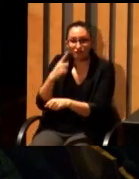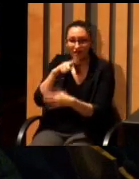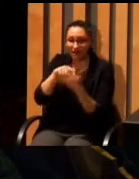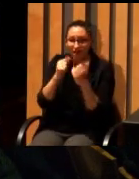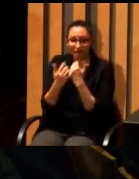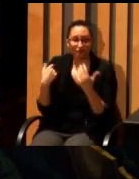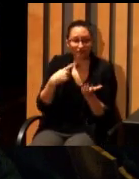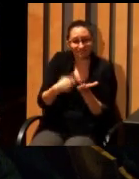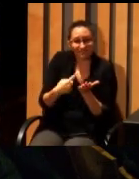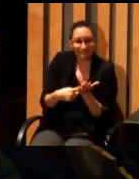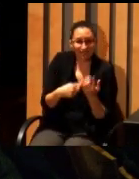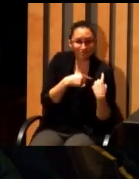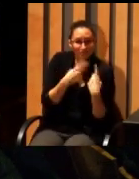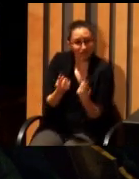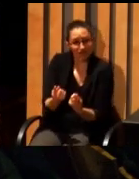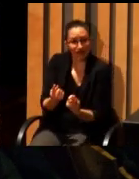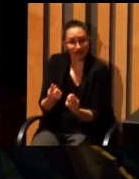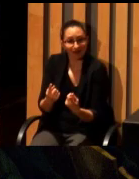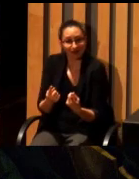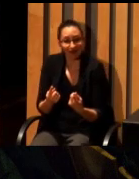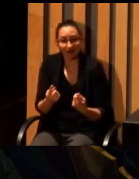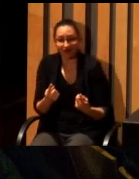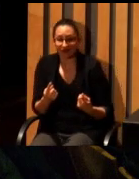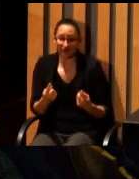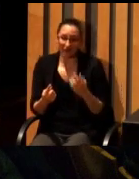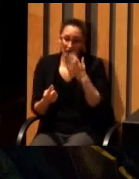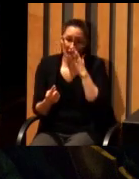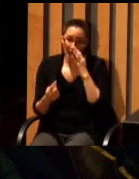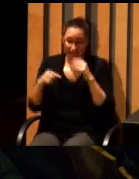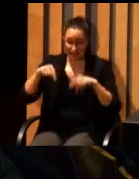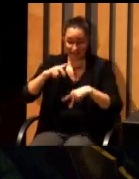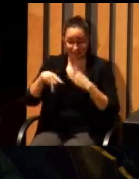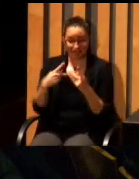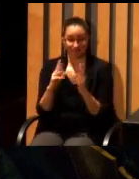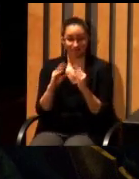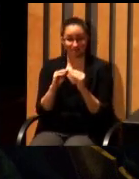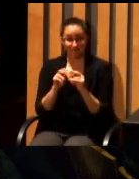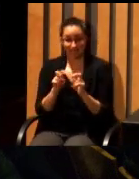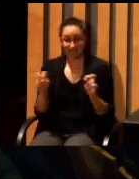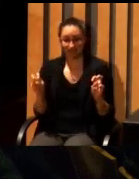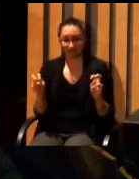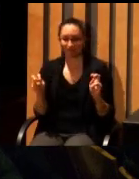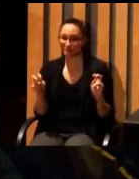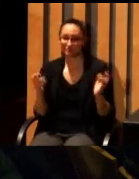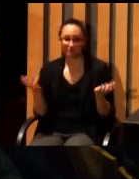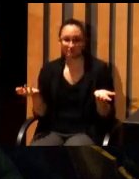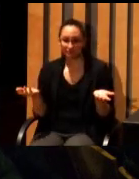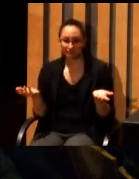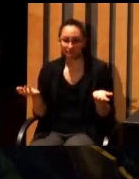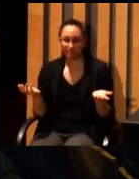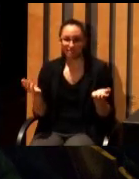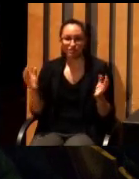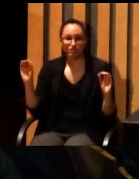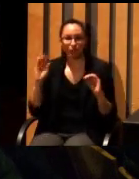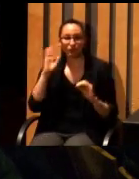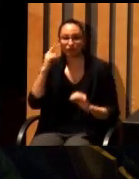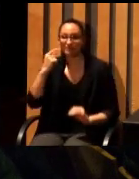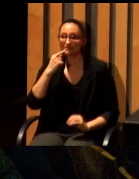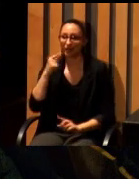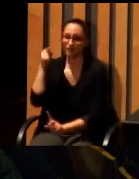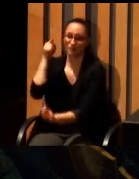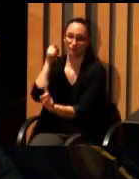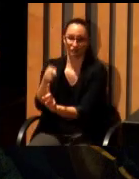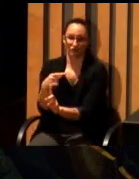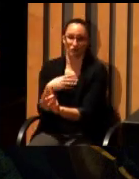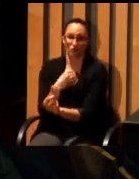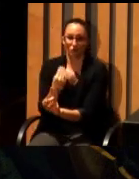now. And yet, in these kind of meetings, rarely is it pointedly brought up as a